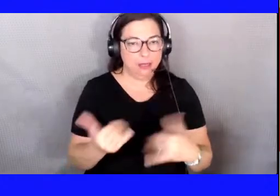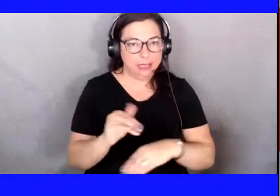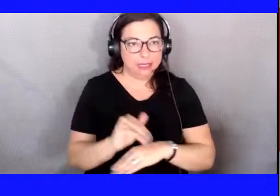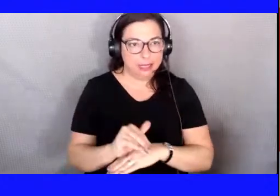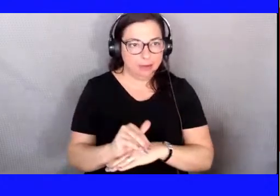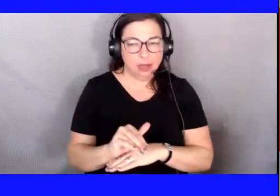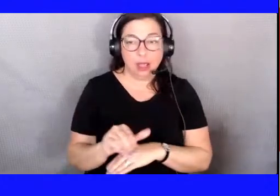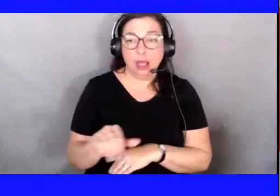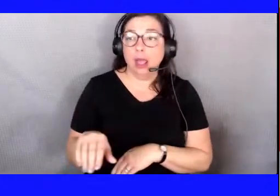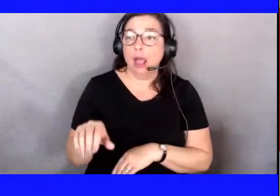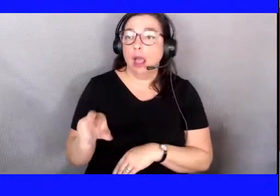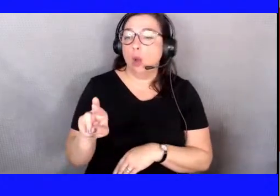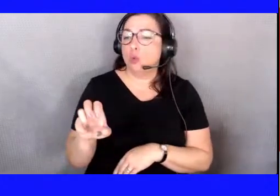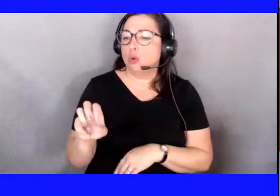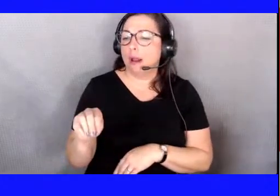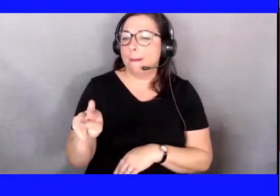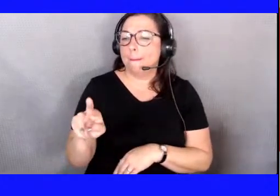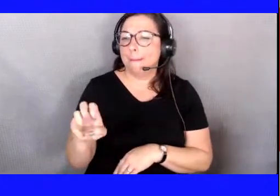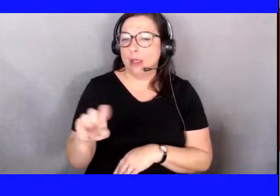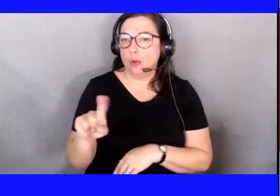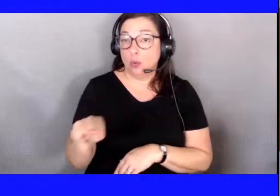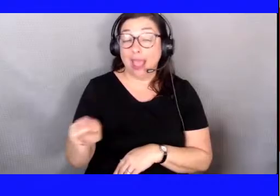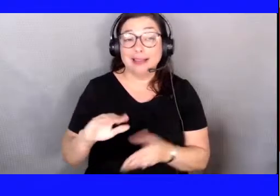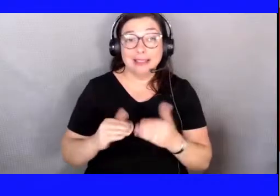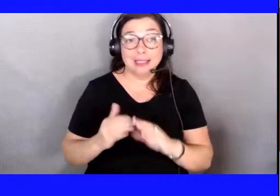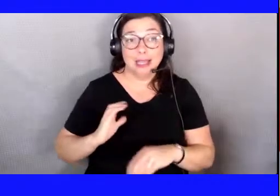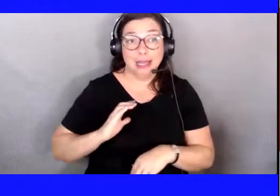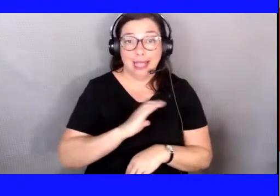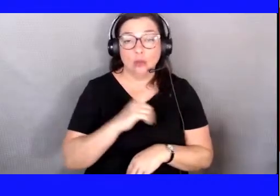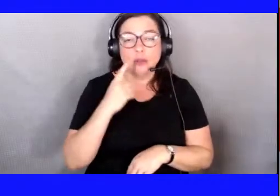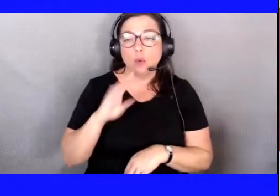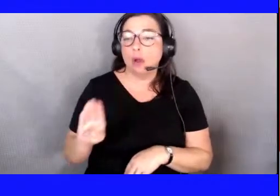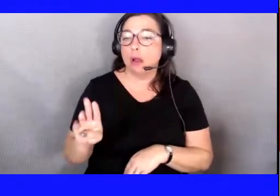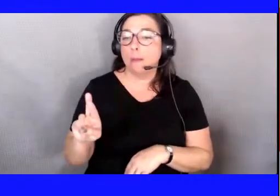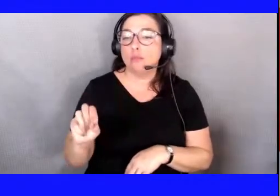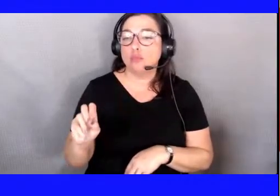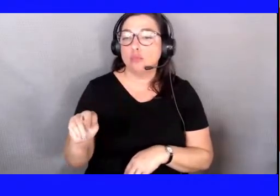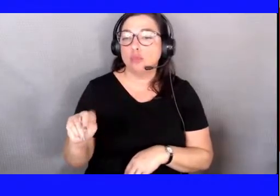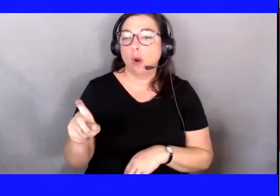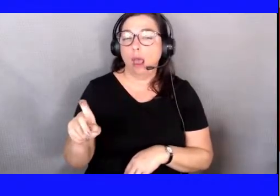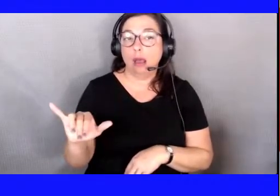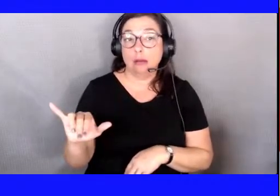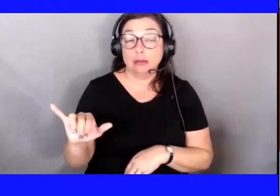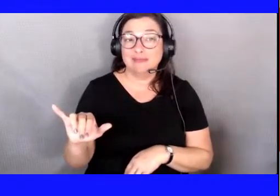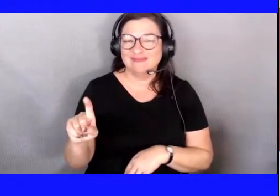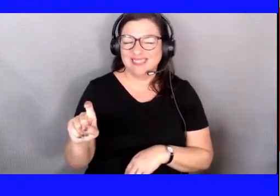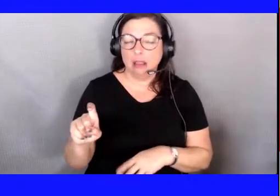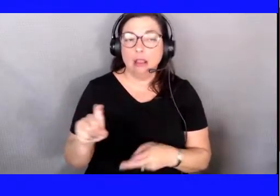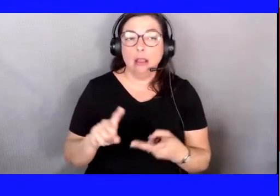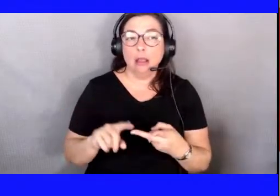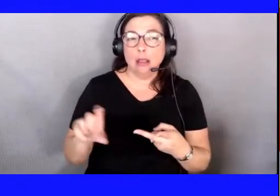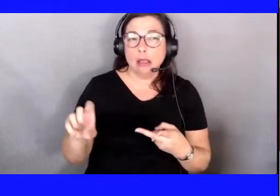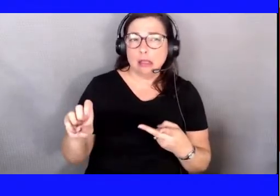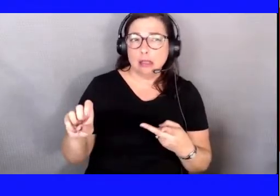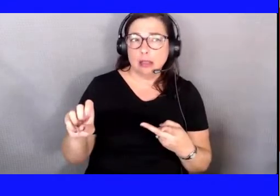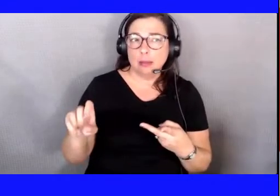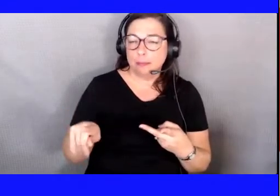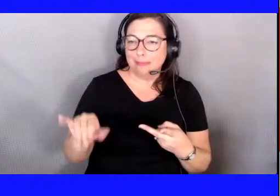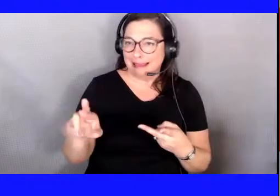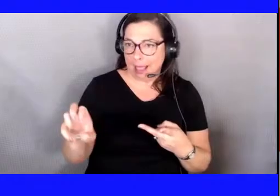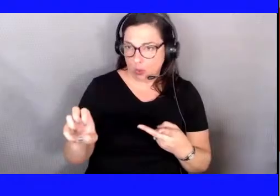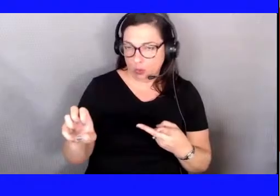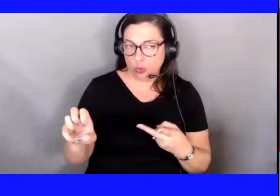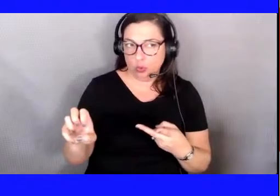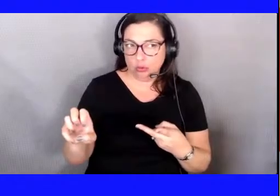Rodriguez, City Council designee for the board of the Bronx. Sally Hernandez Piñero,